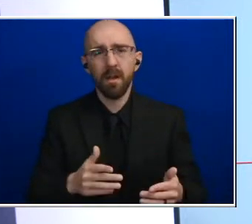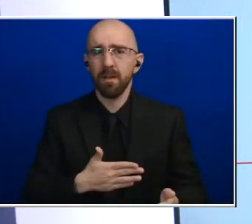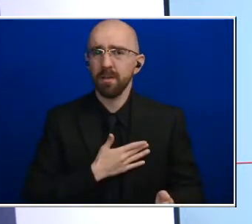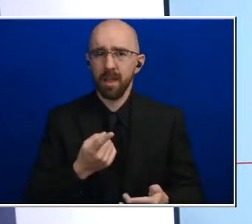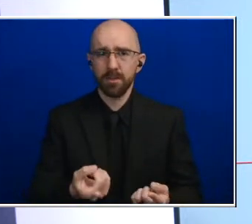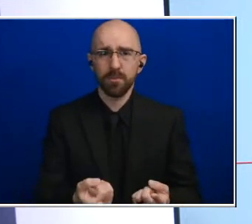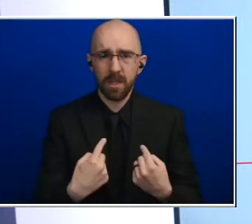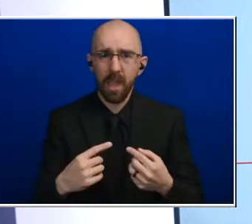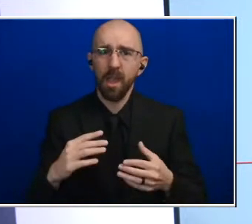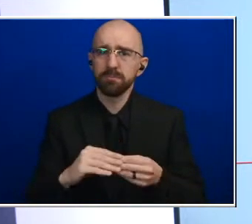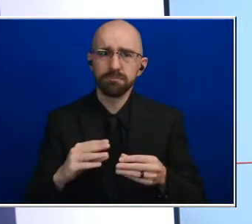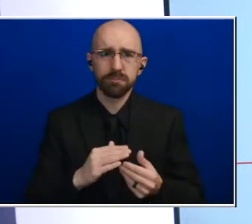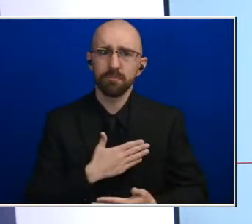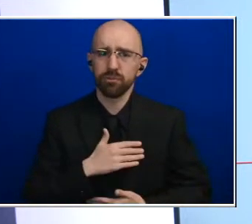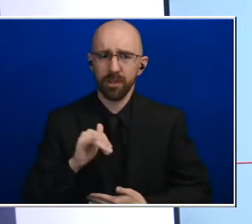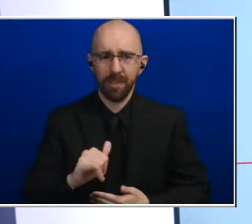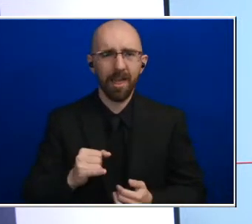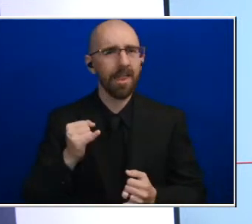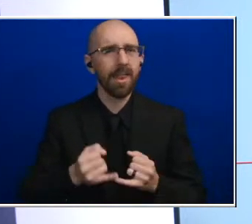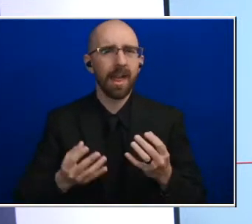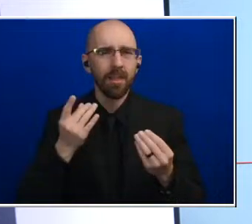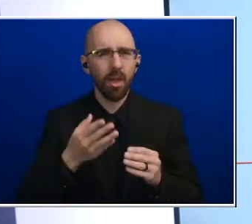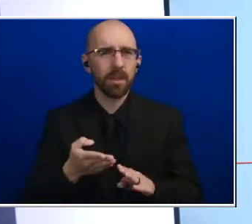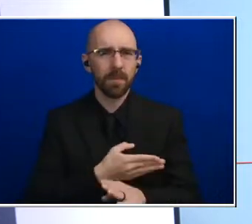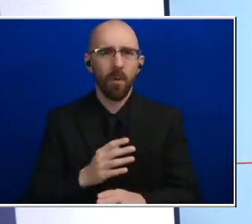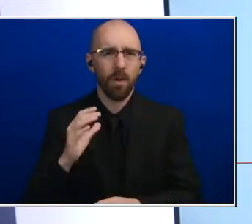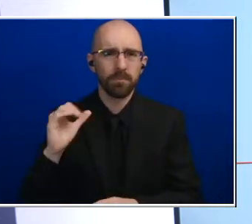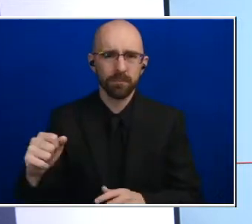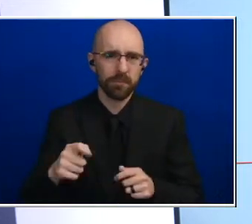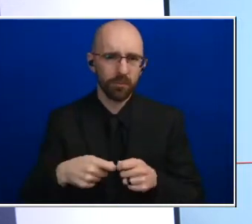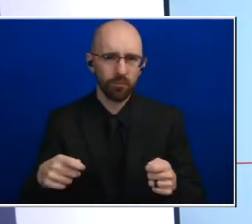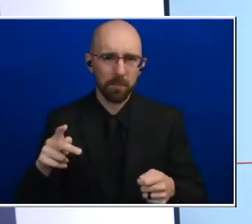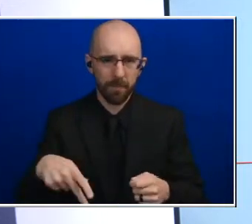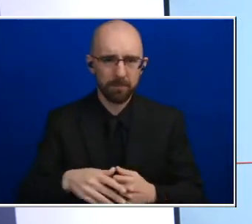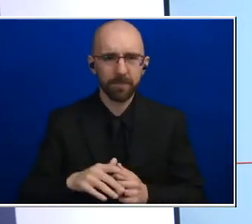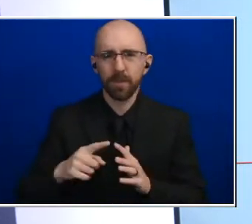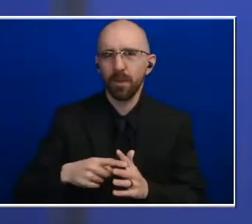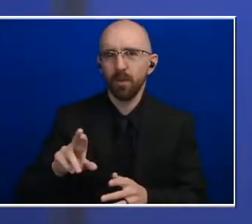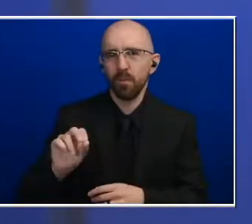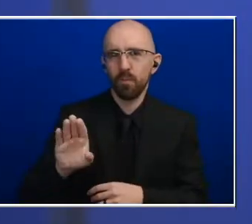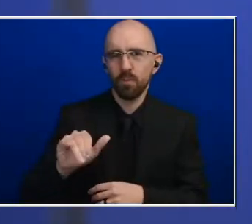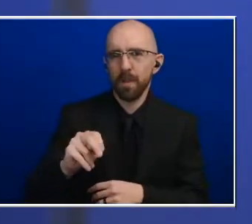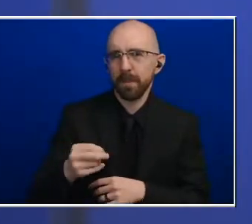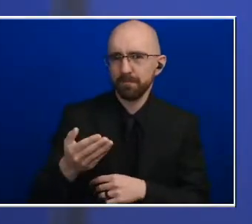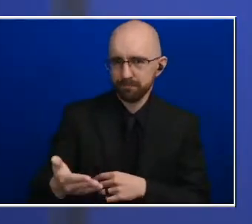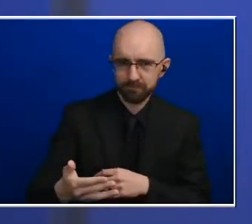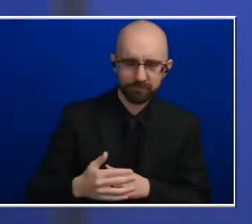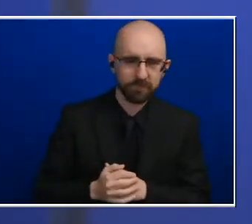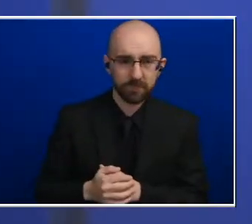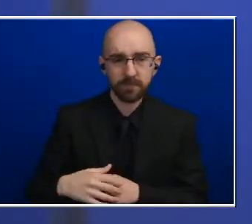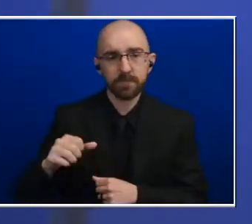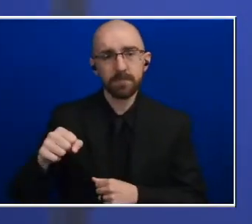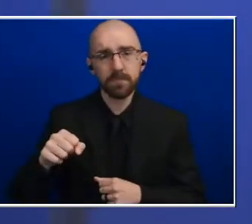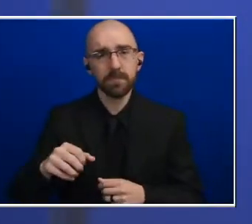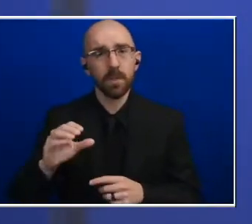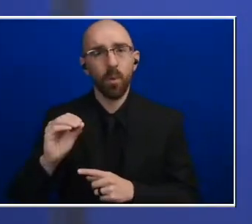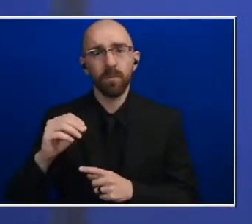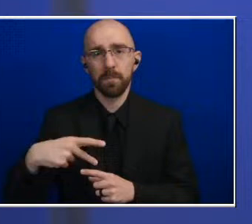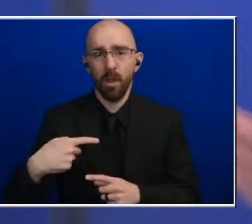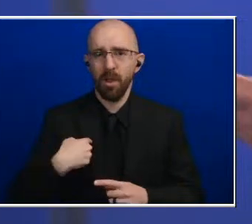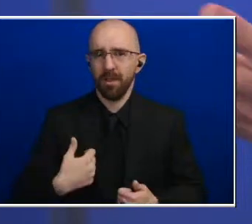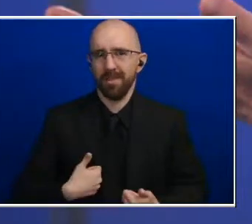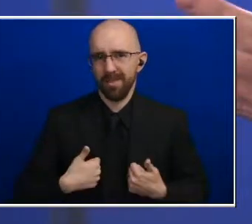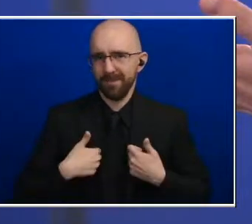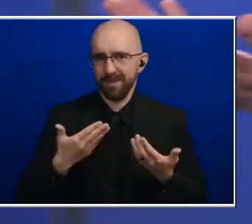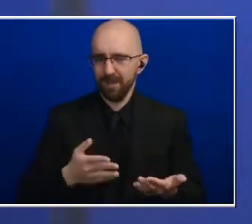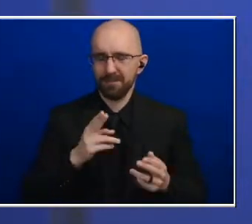that. Let's get final thoughts before we go. Robin, I'm going to start with you. Again, as an Overland Park resident, it was an honor. I